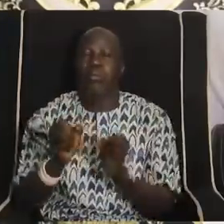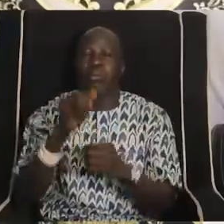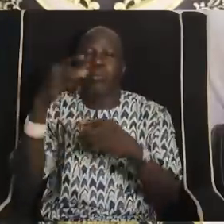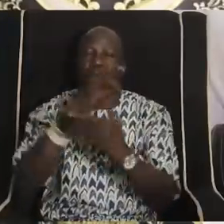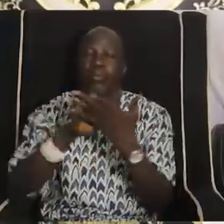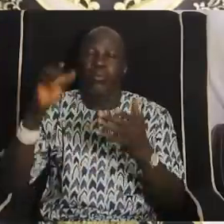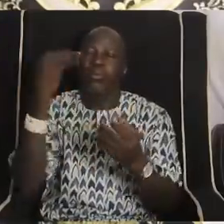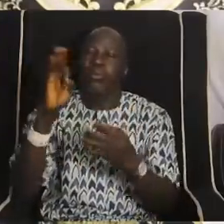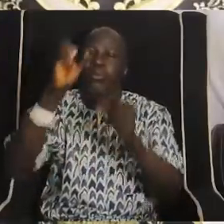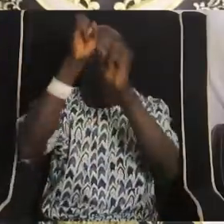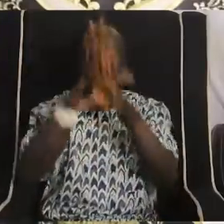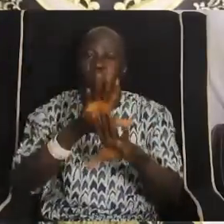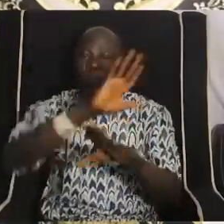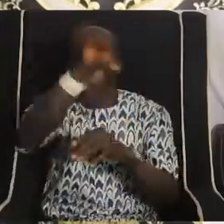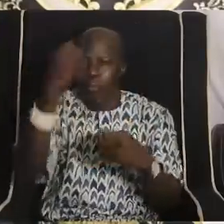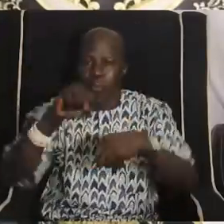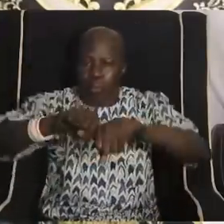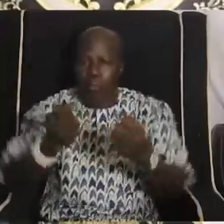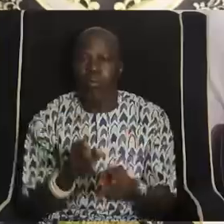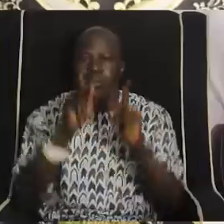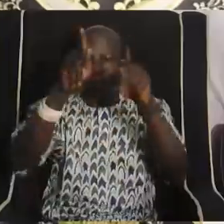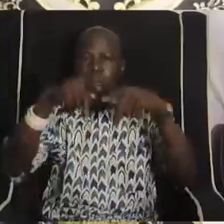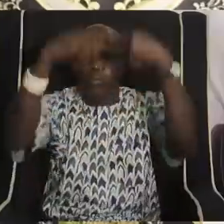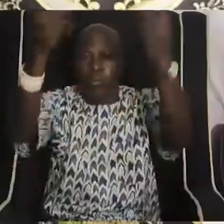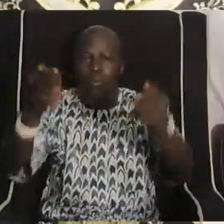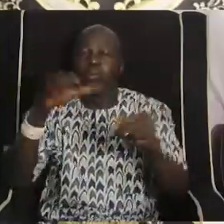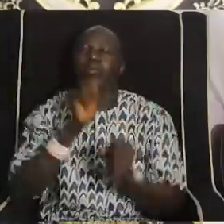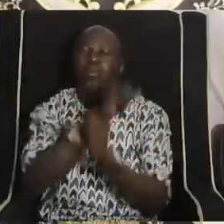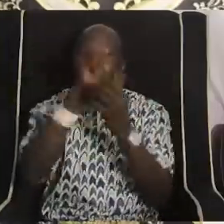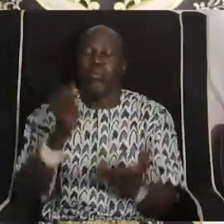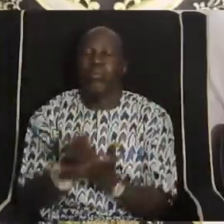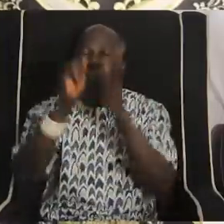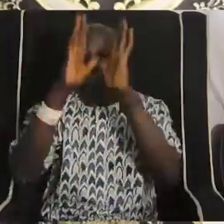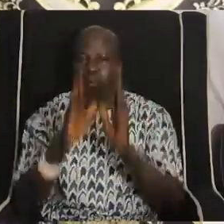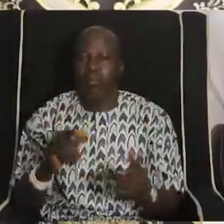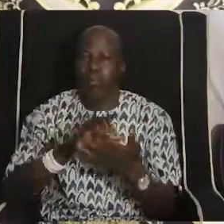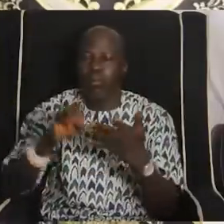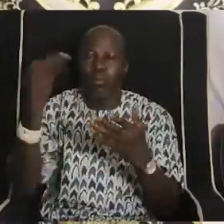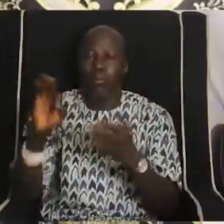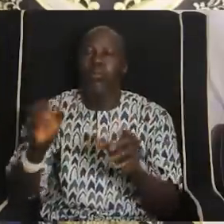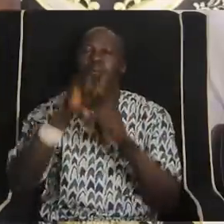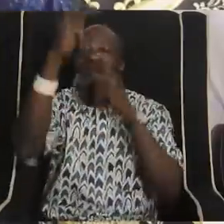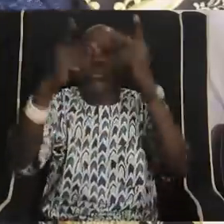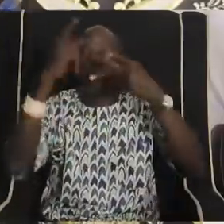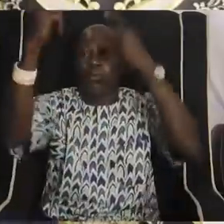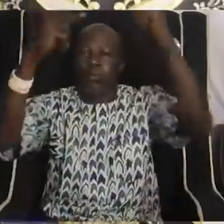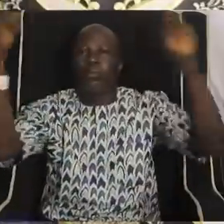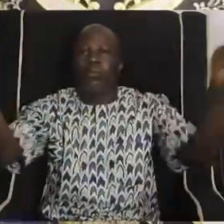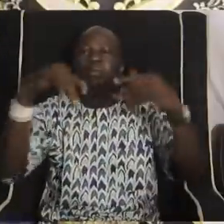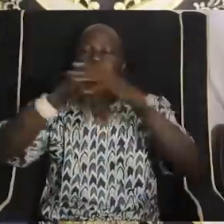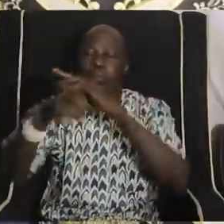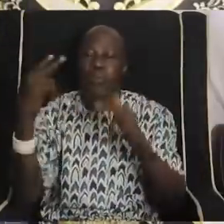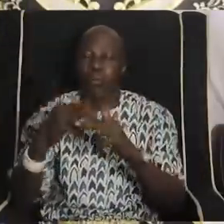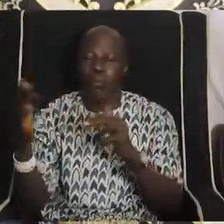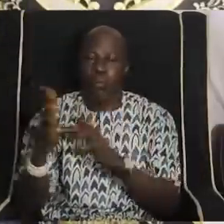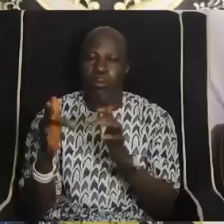week of blessing, week of promotion, week of help, week of victory. In the